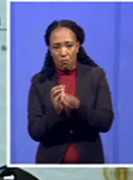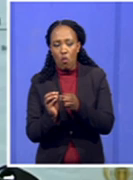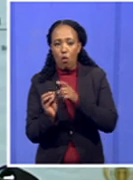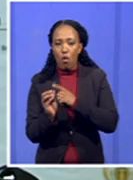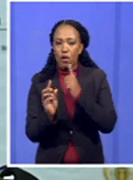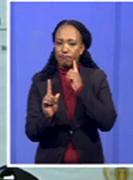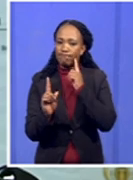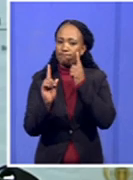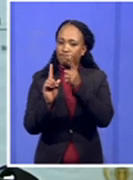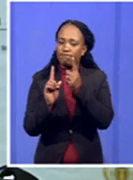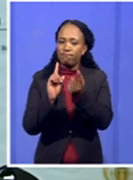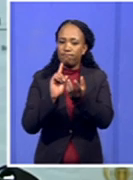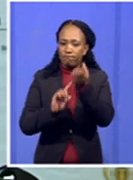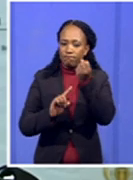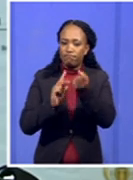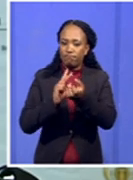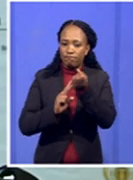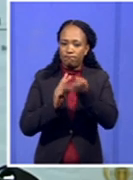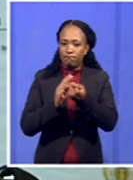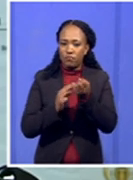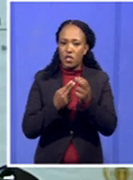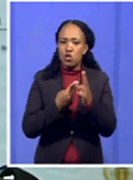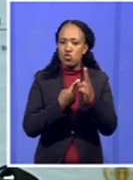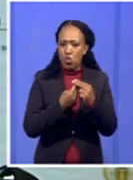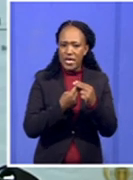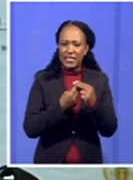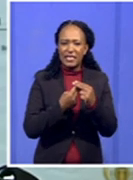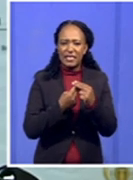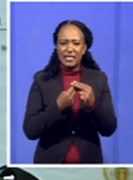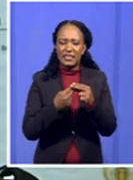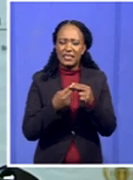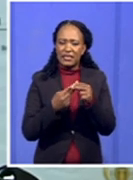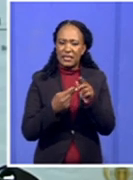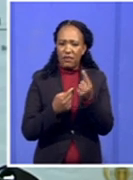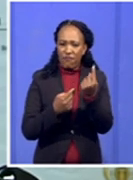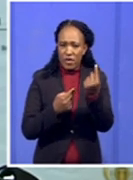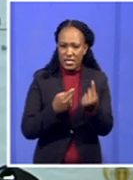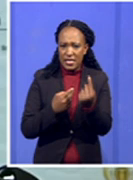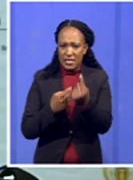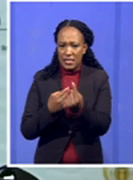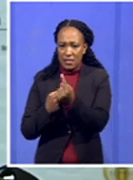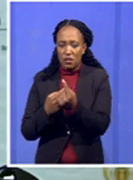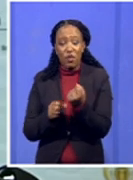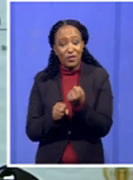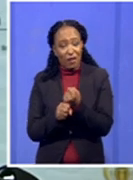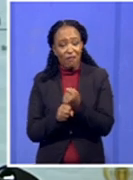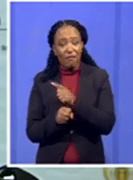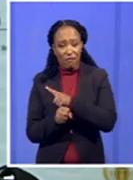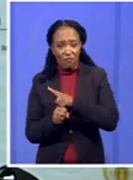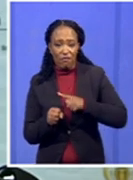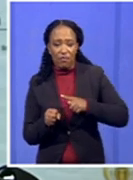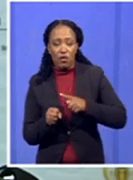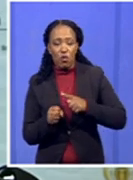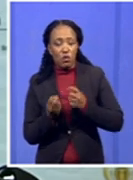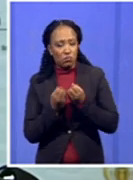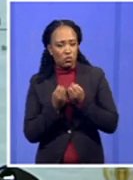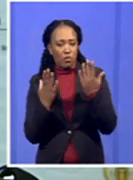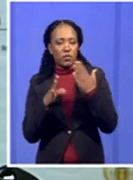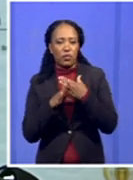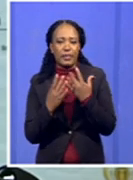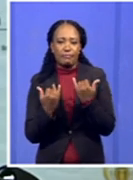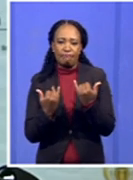various units, it's going to take a while because there's a lot of work which is being done. But